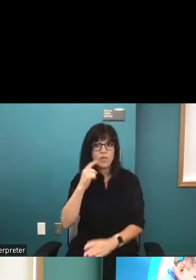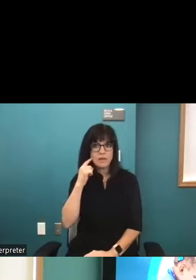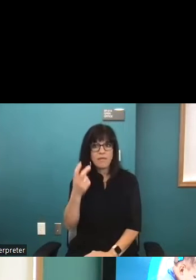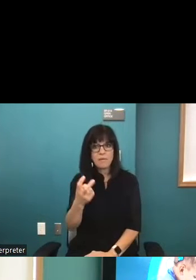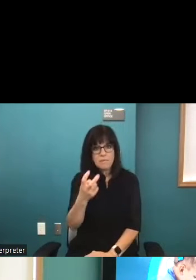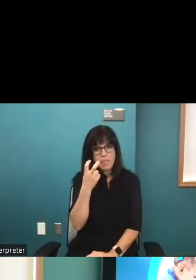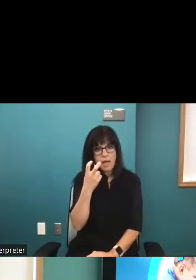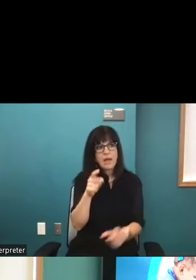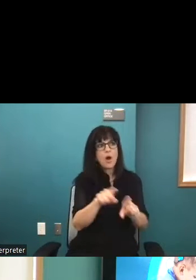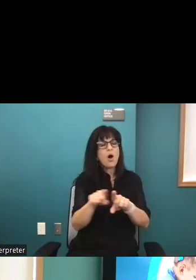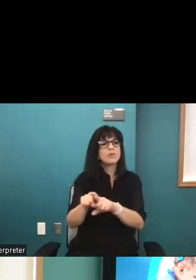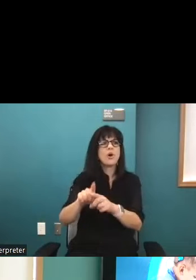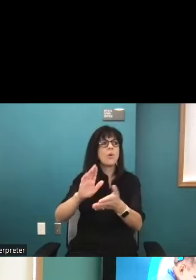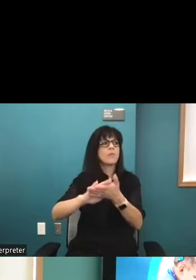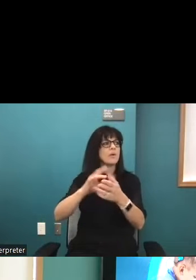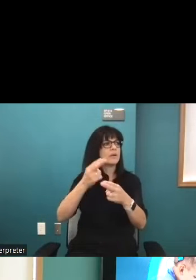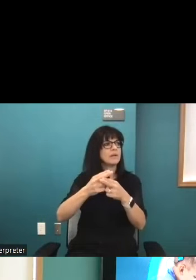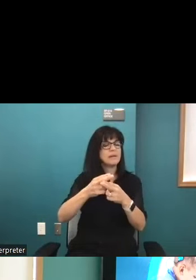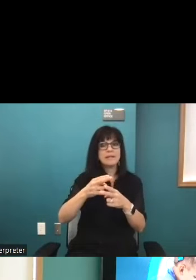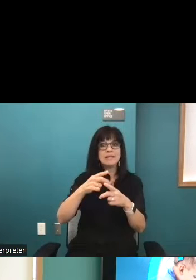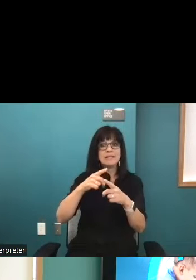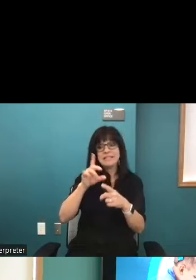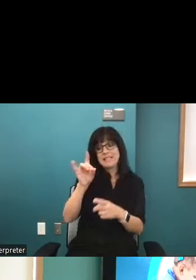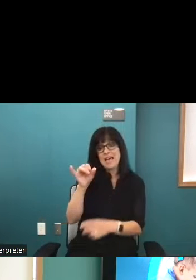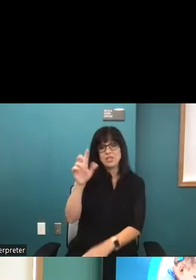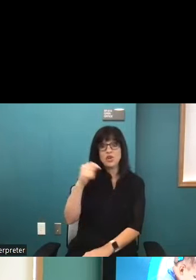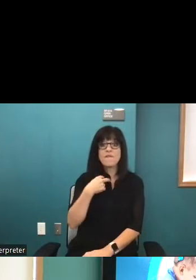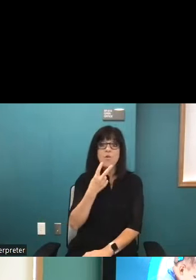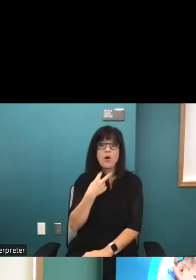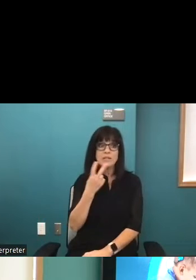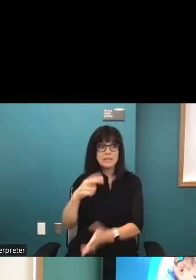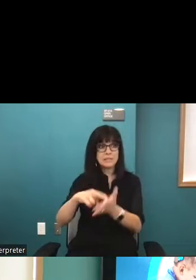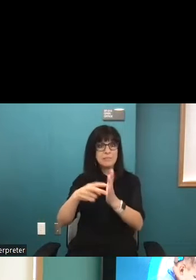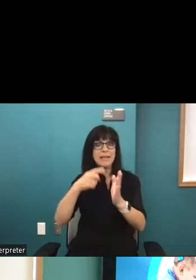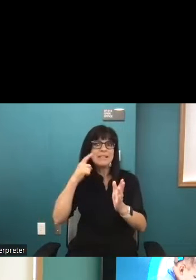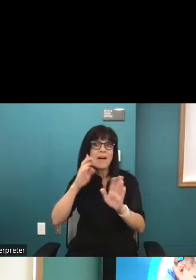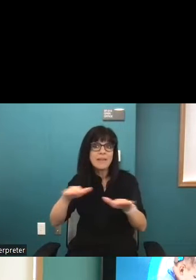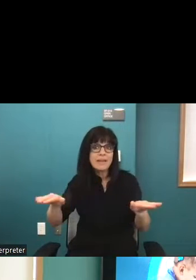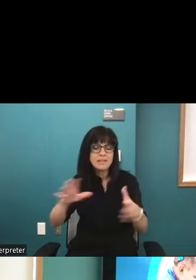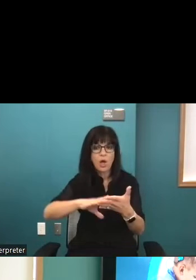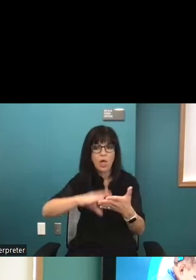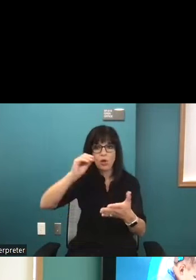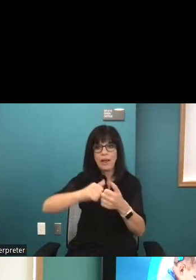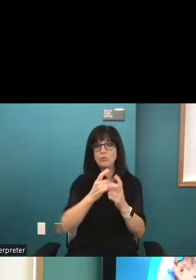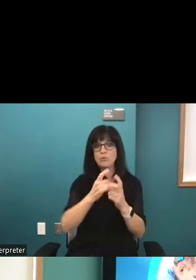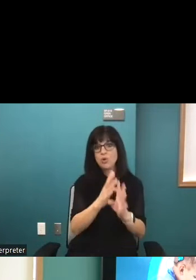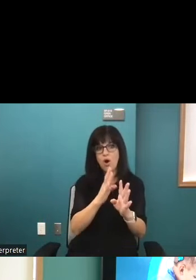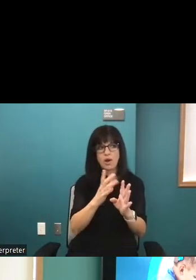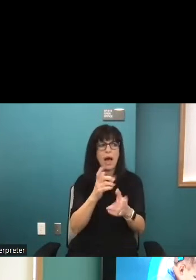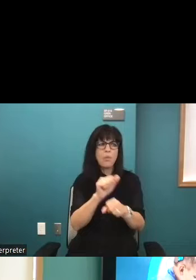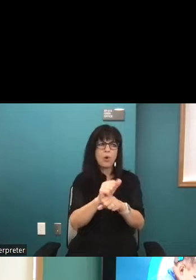Blind, and also a school called Desert Voices, where deaf children are learning how to talk. I worked there